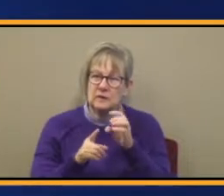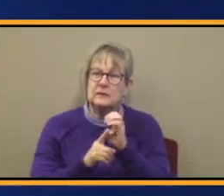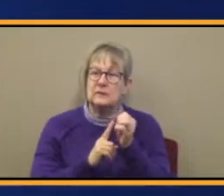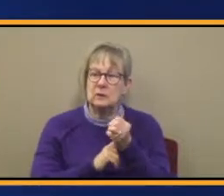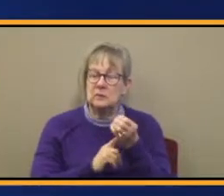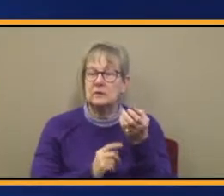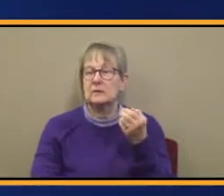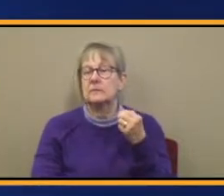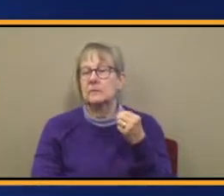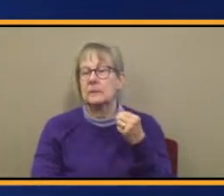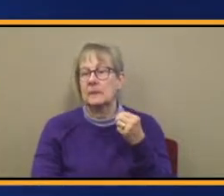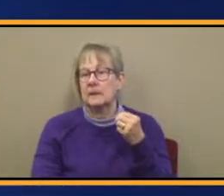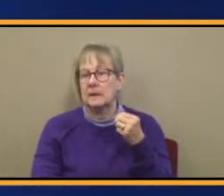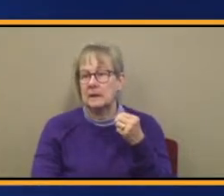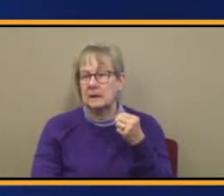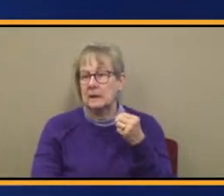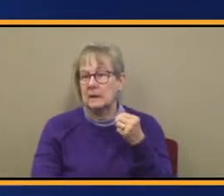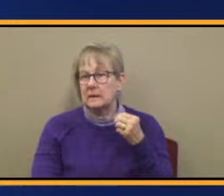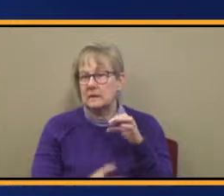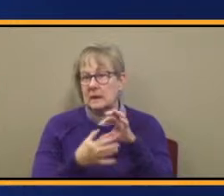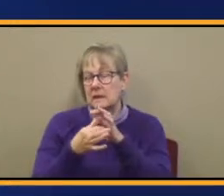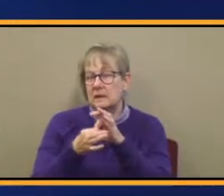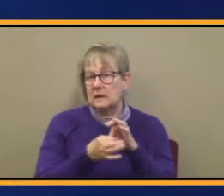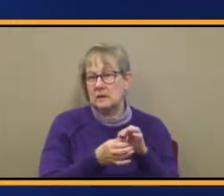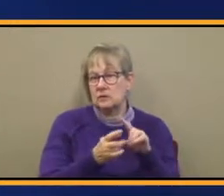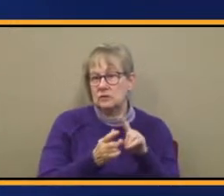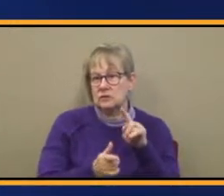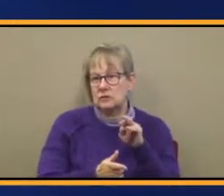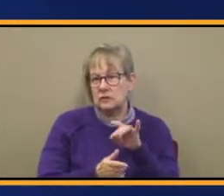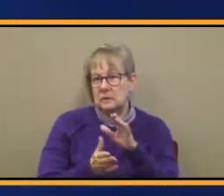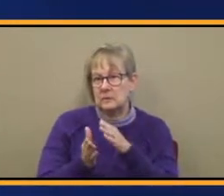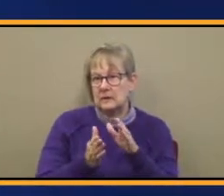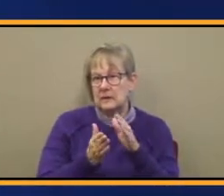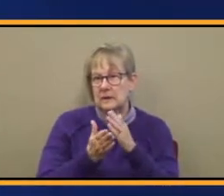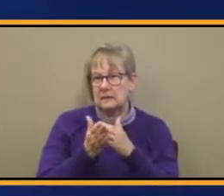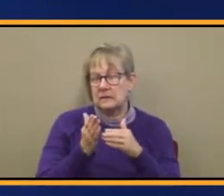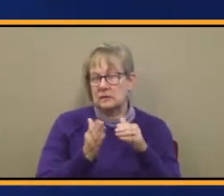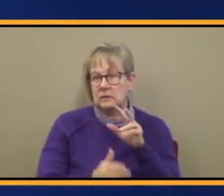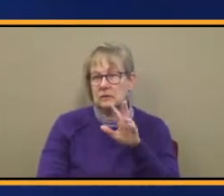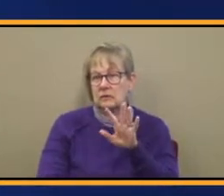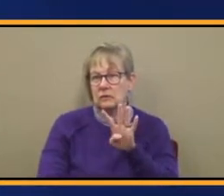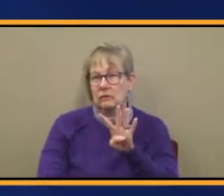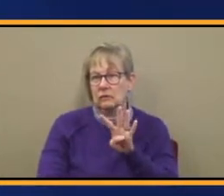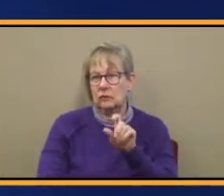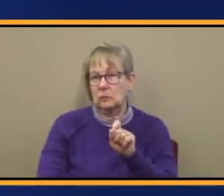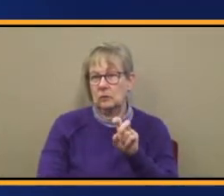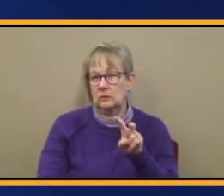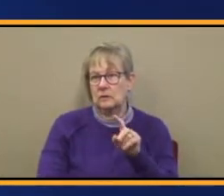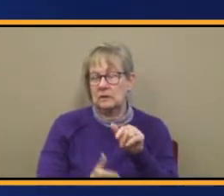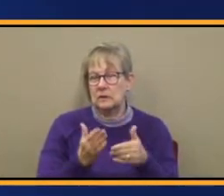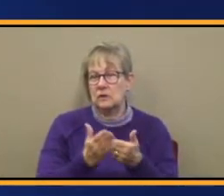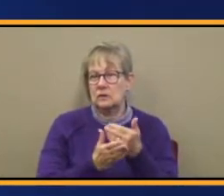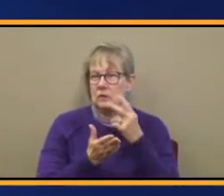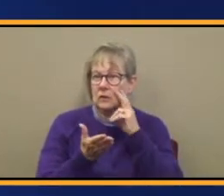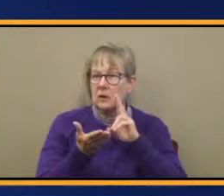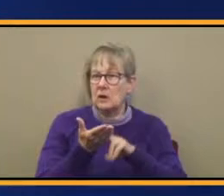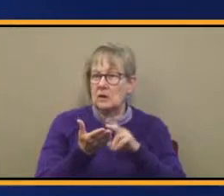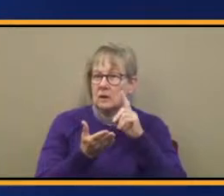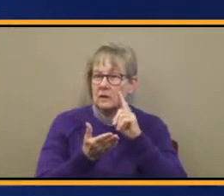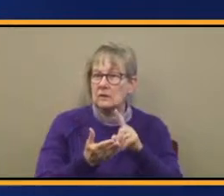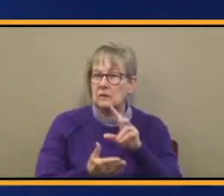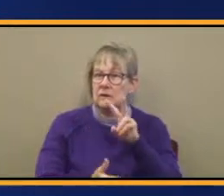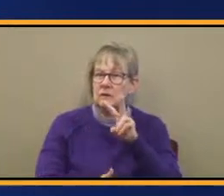environments. The linkage to the strategic plan is subsection 4.2. This is a new contract for